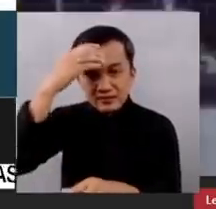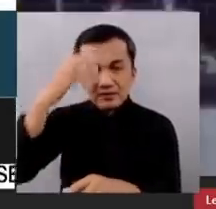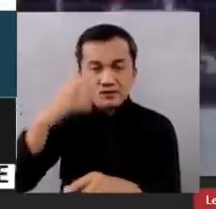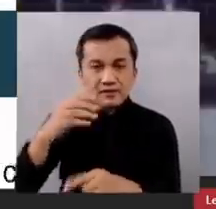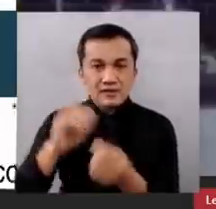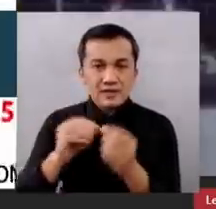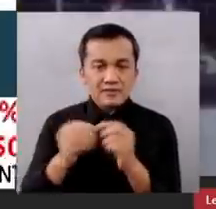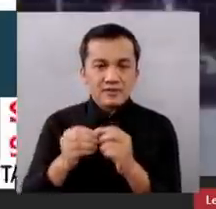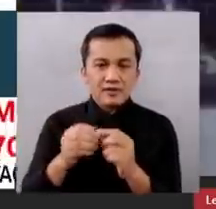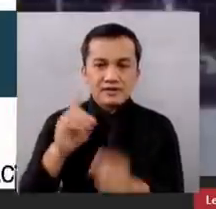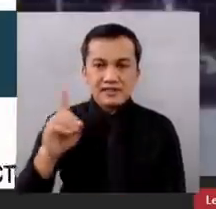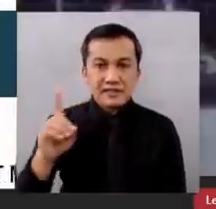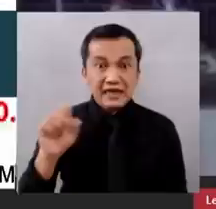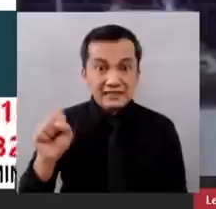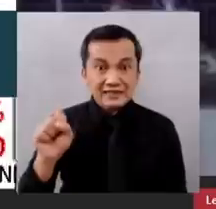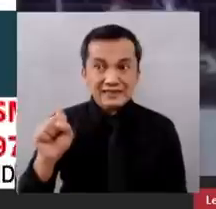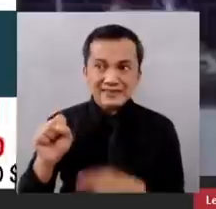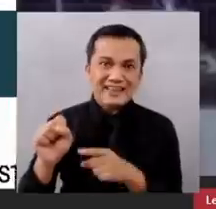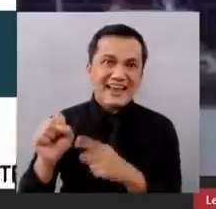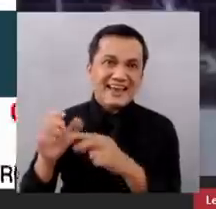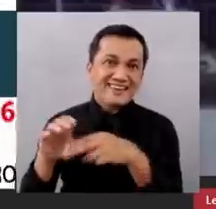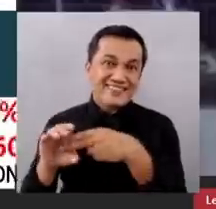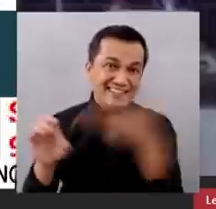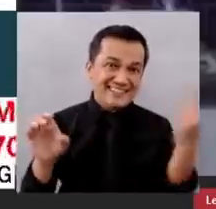DDS, umalis na